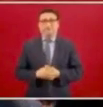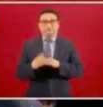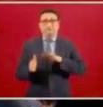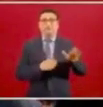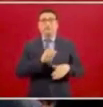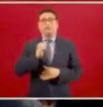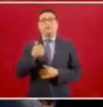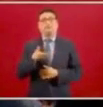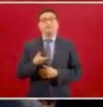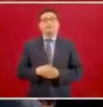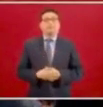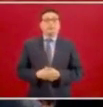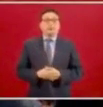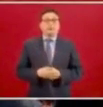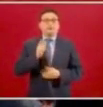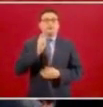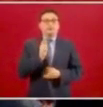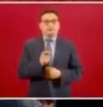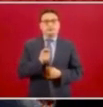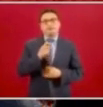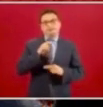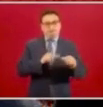Next slide, please.